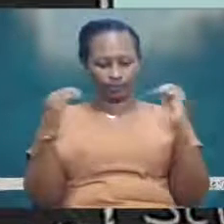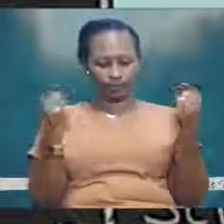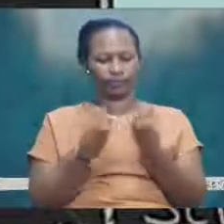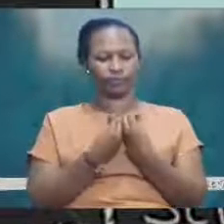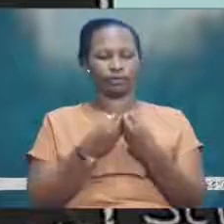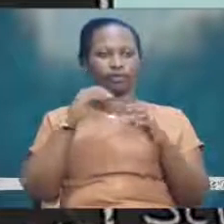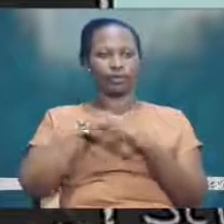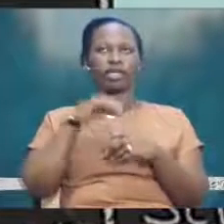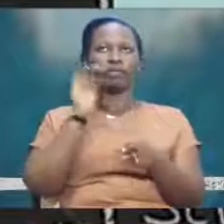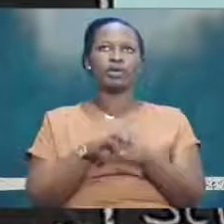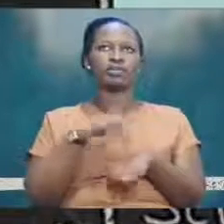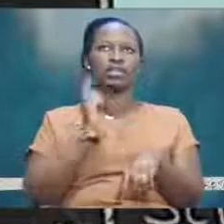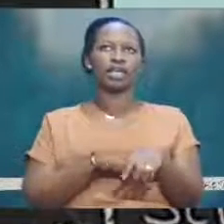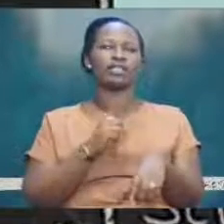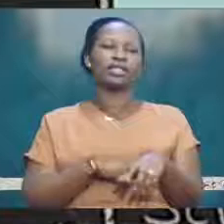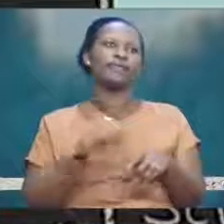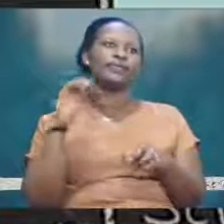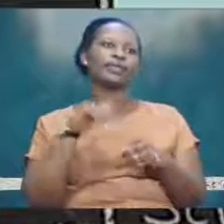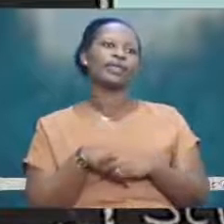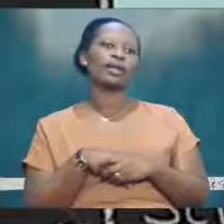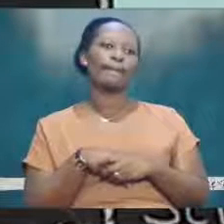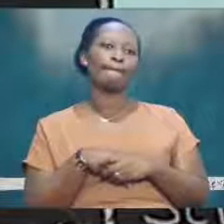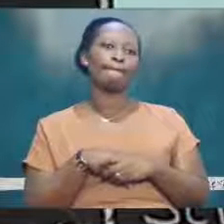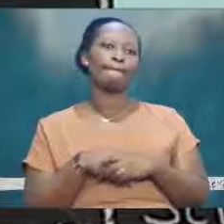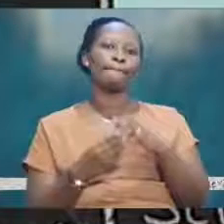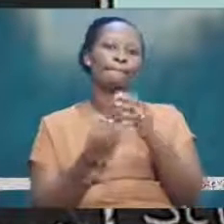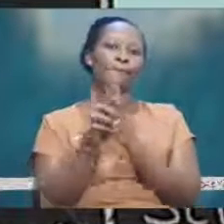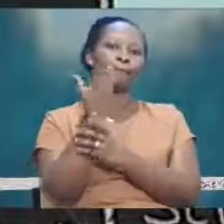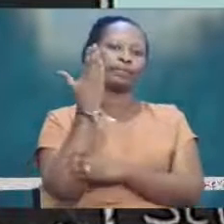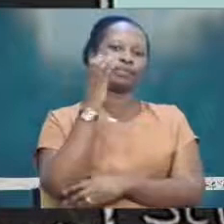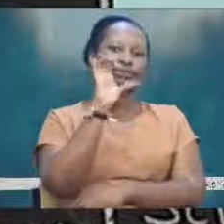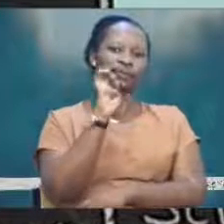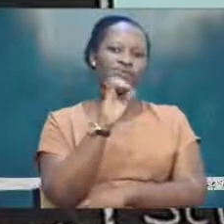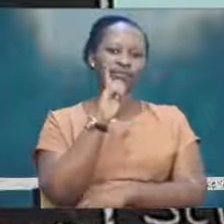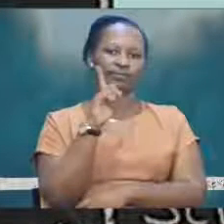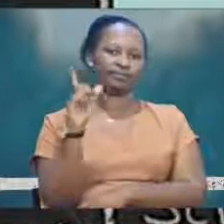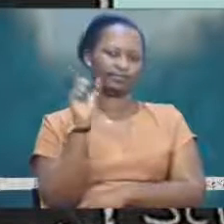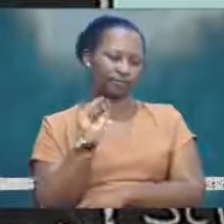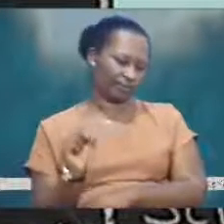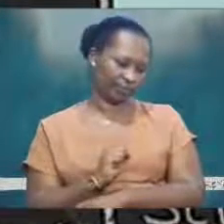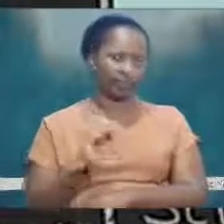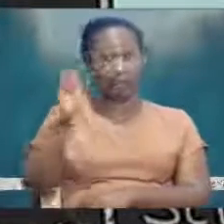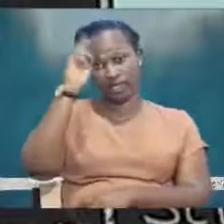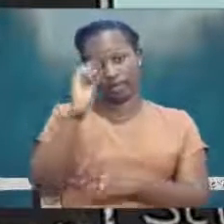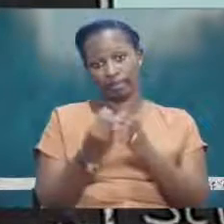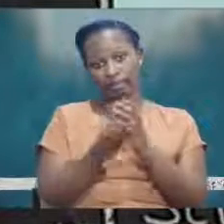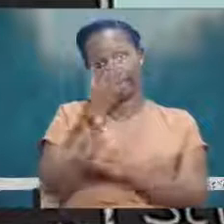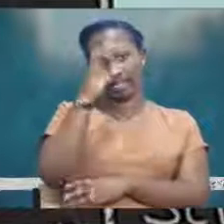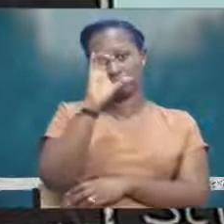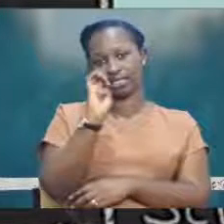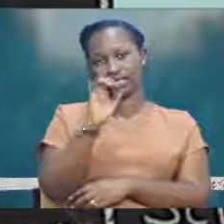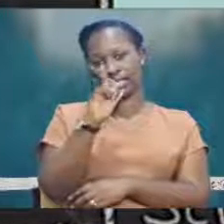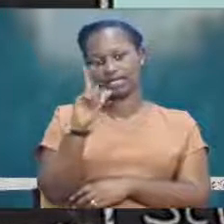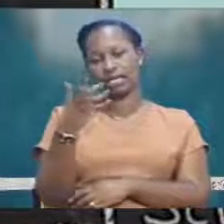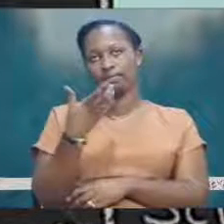organisms, in most cases in plant cells. Remember, plant cells have what we call